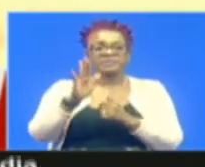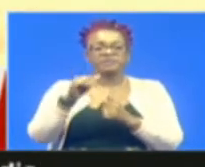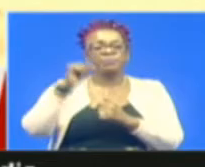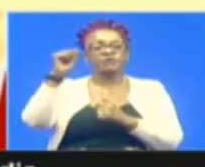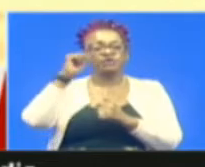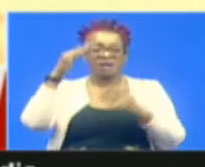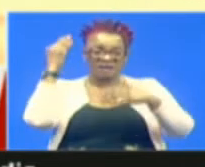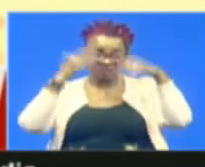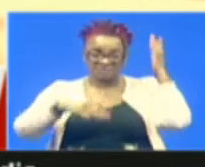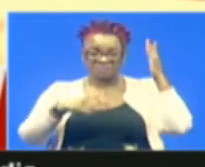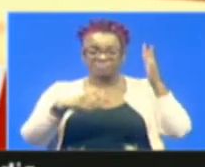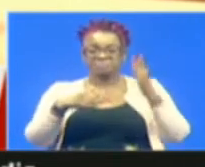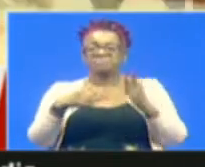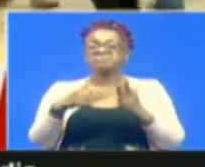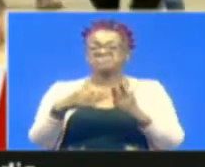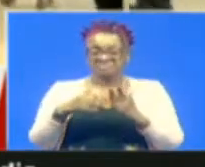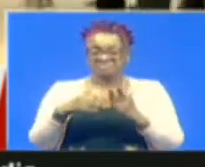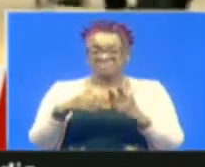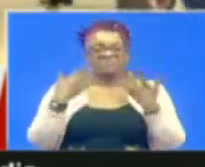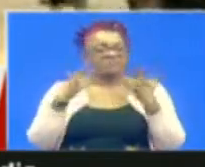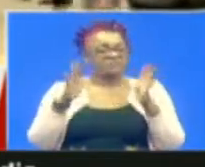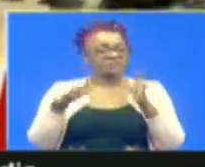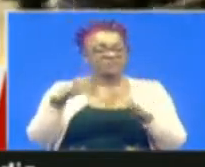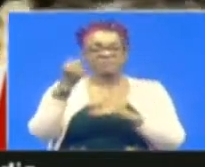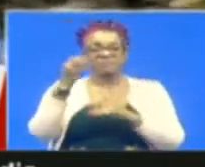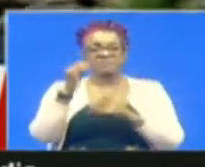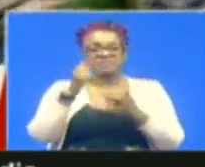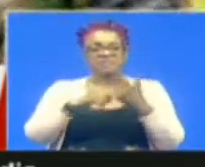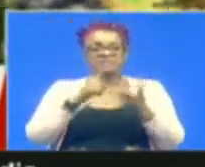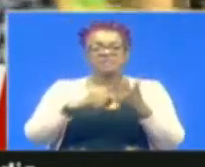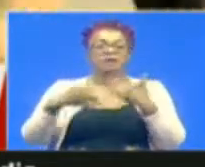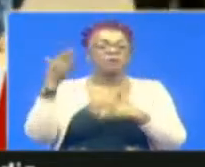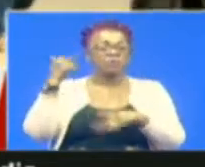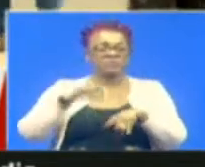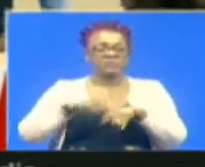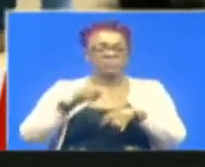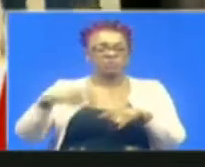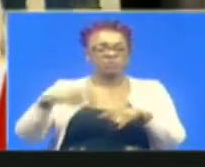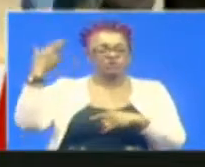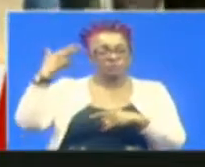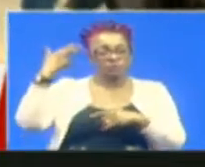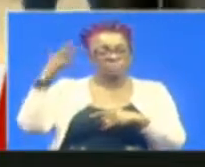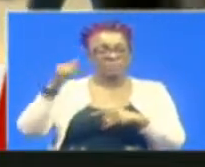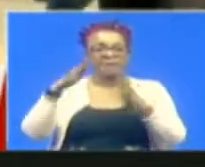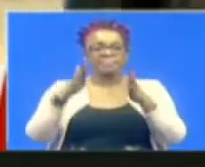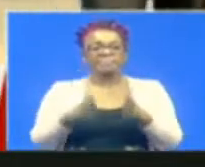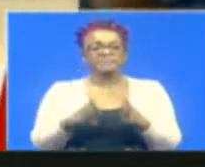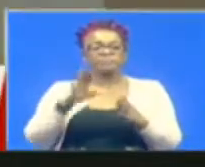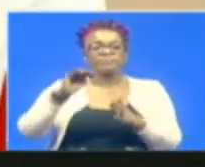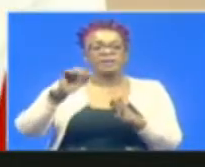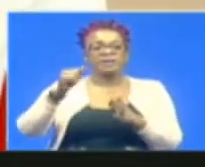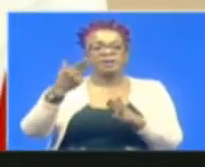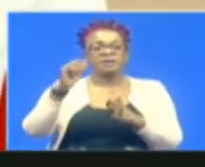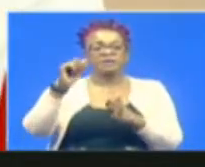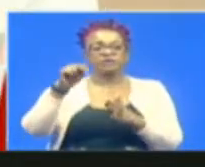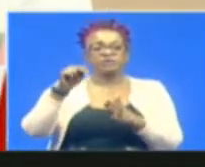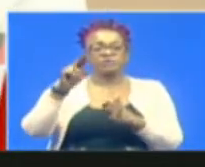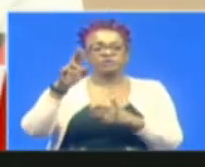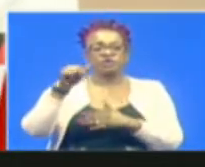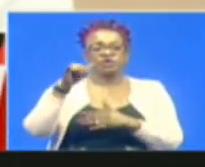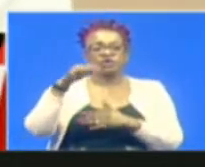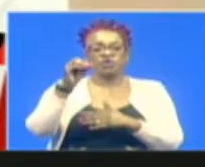career was ended 50 years ago along this road when he was shot by confessed gunman Nahashon Njoroge. He had the